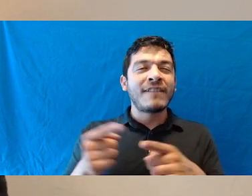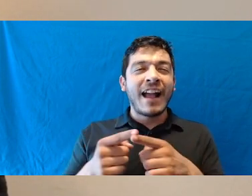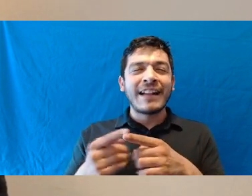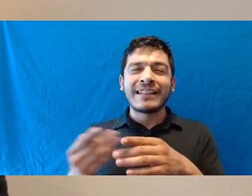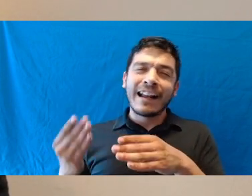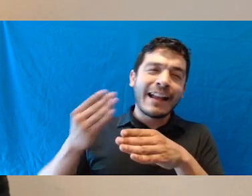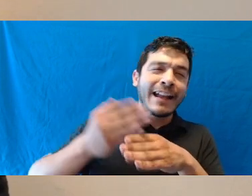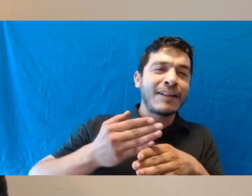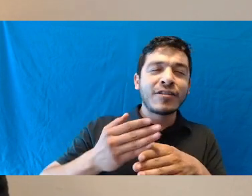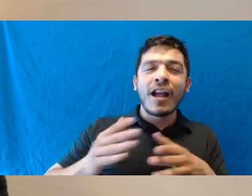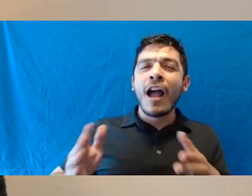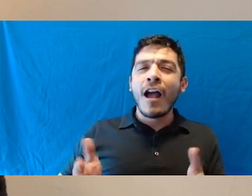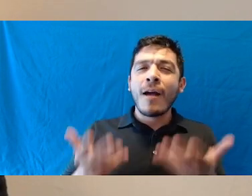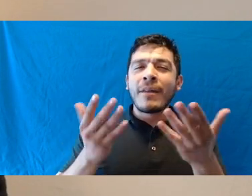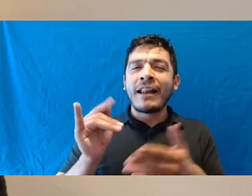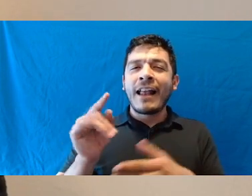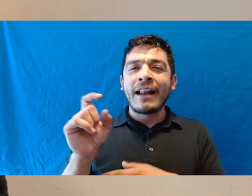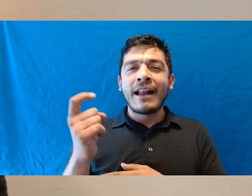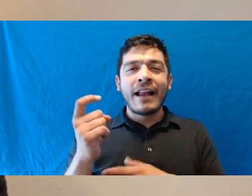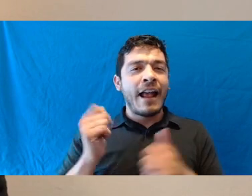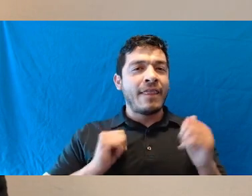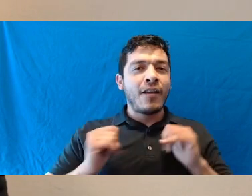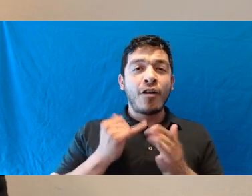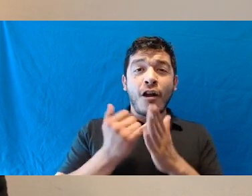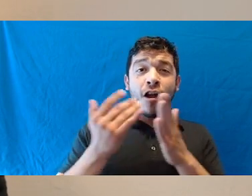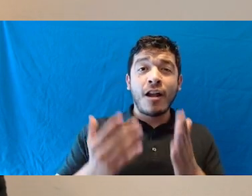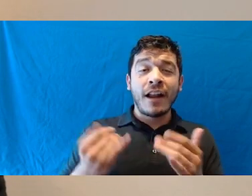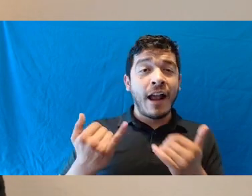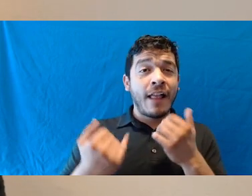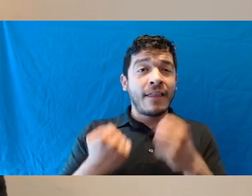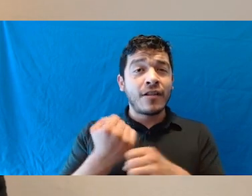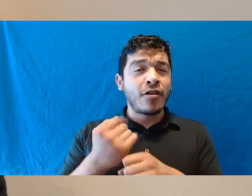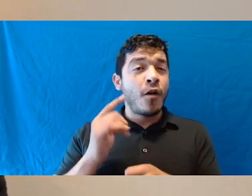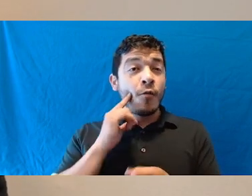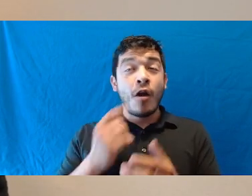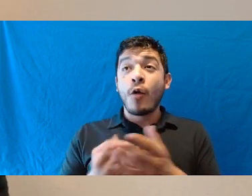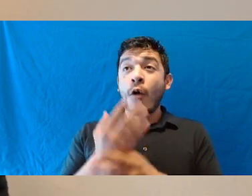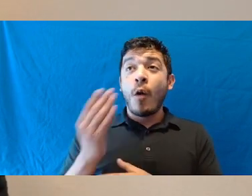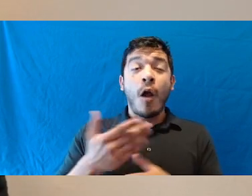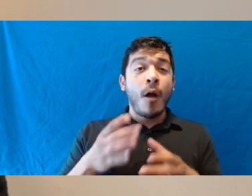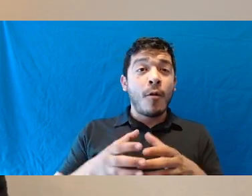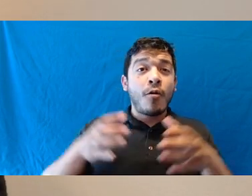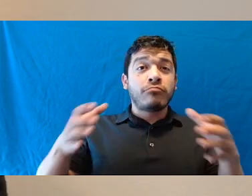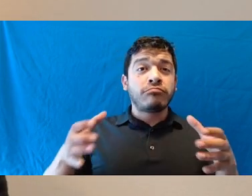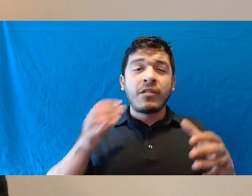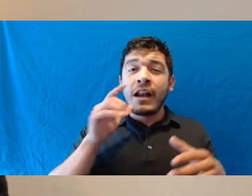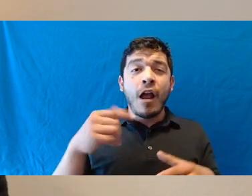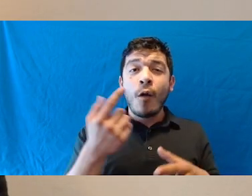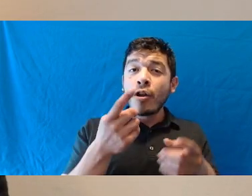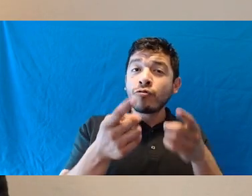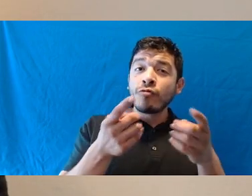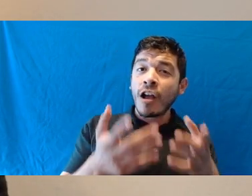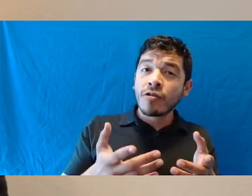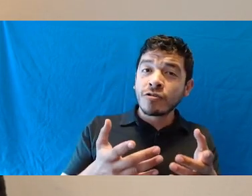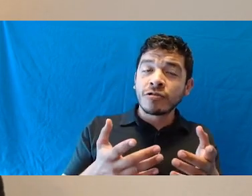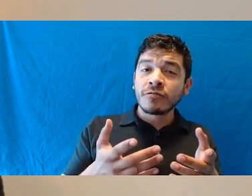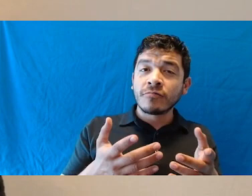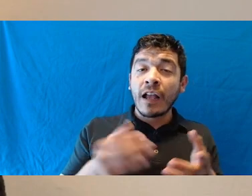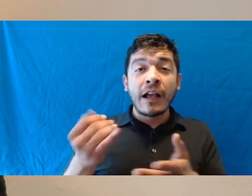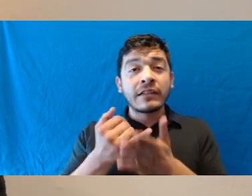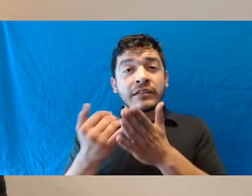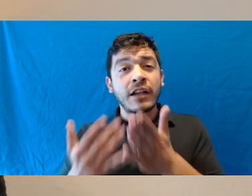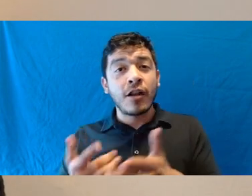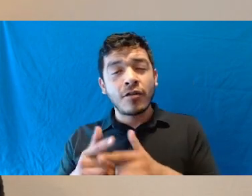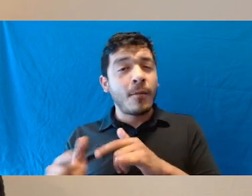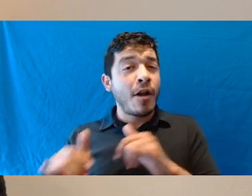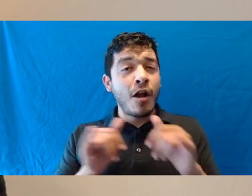theater artists, and this year's will expand our pool from not only directors and designers, but also including